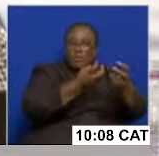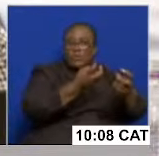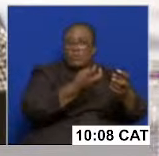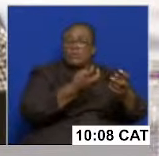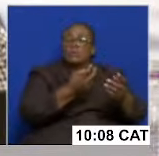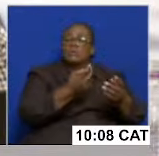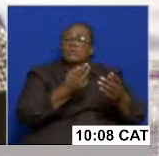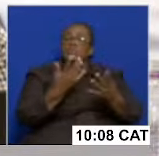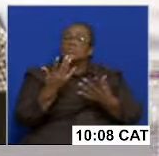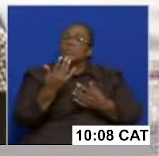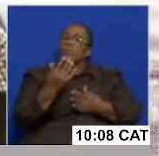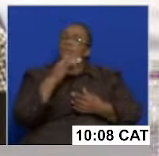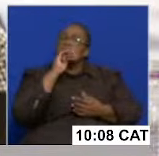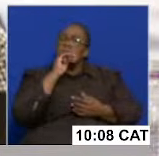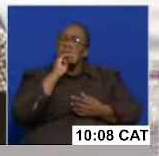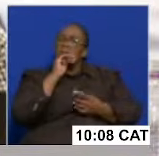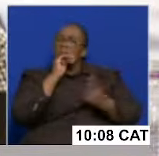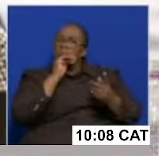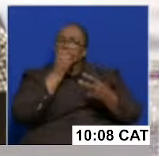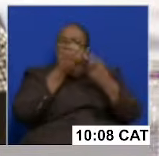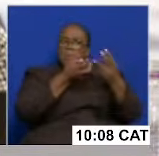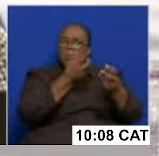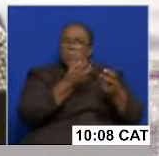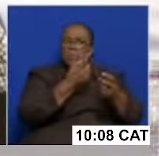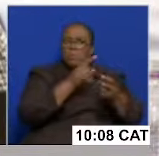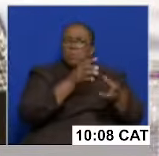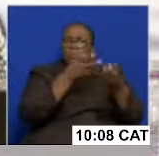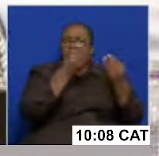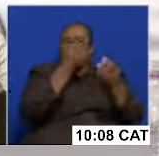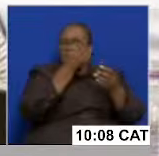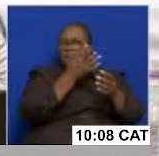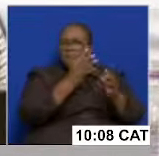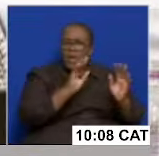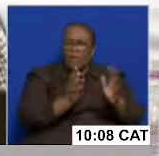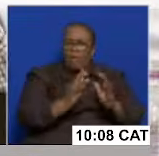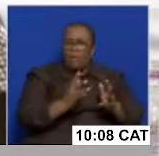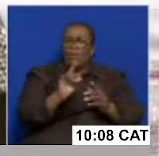by follow up the information? In practical terms, what does it mean?